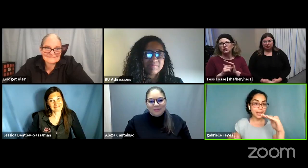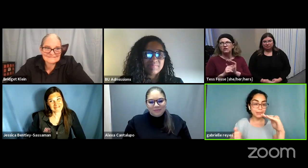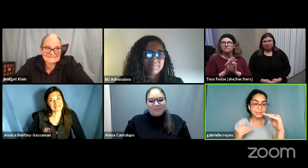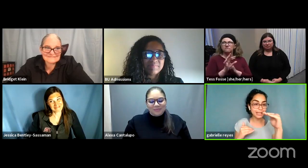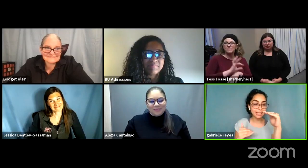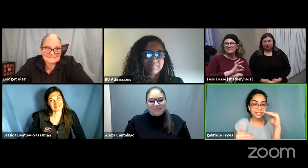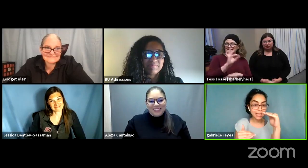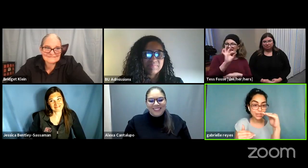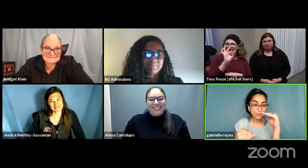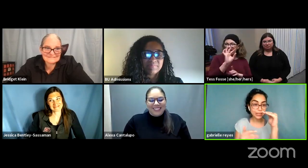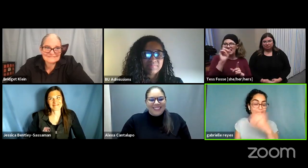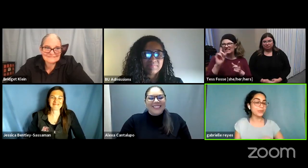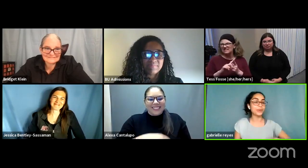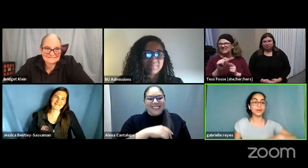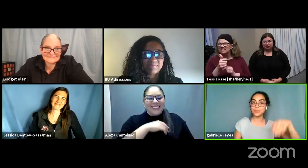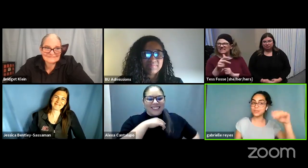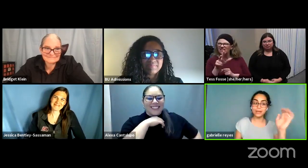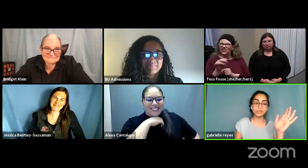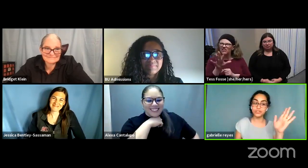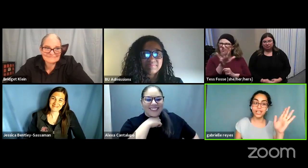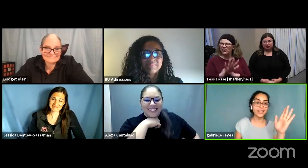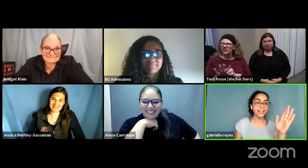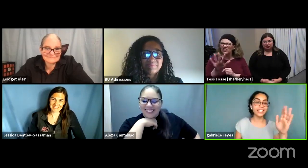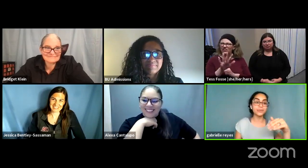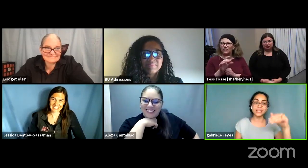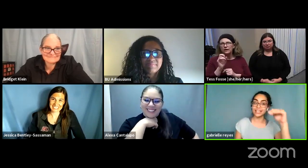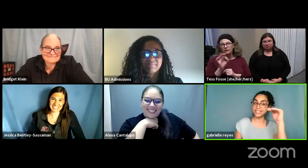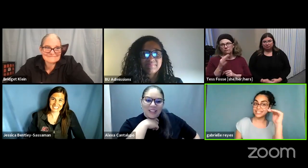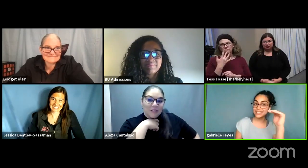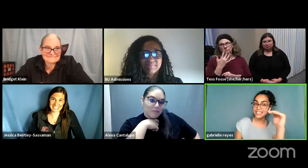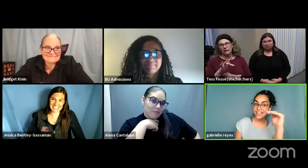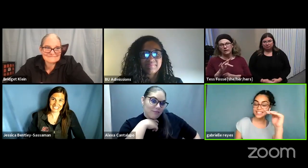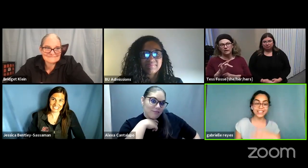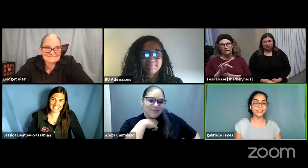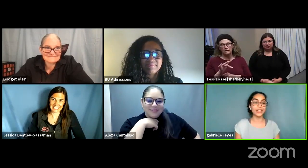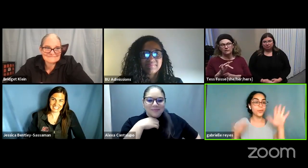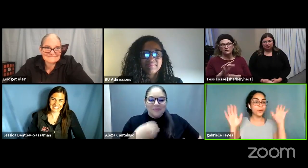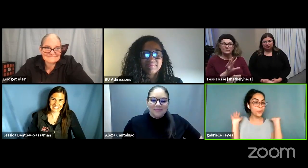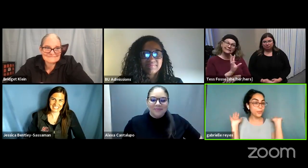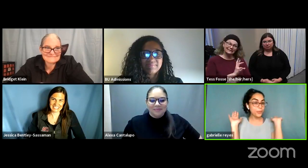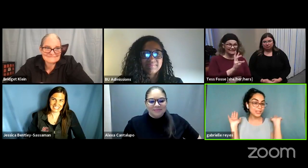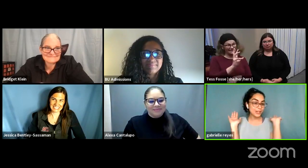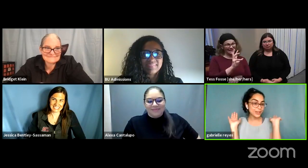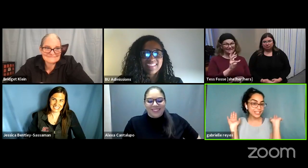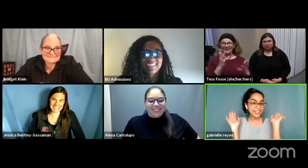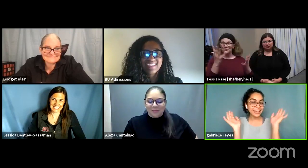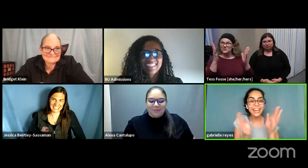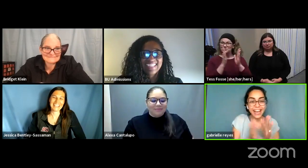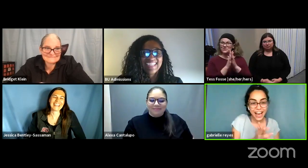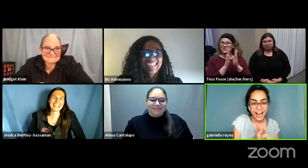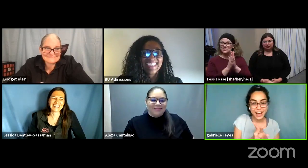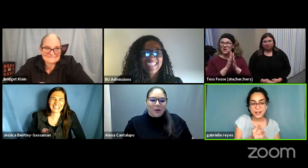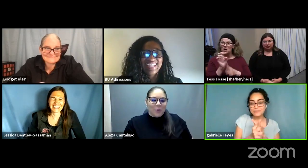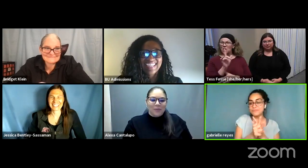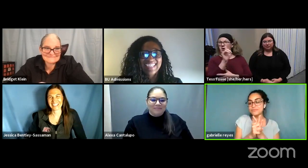9 p.m. to like 10:30, or sometimes if you got lucky, it was like at 6 and you're like, ooh, it's early.